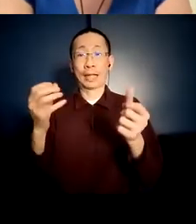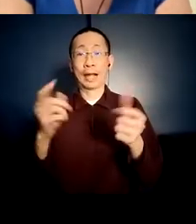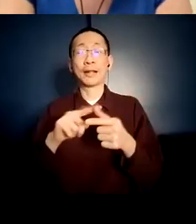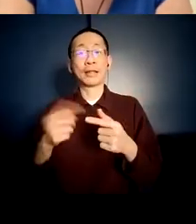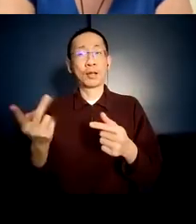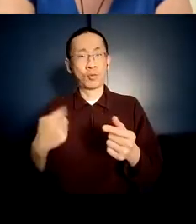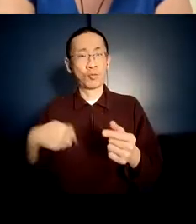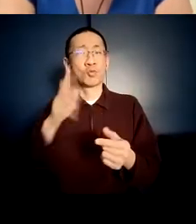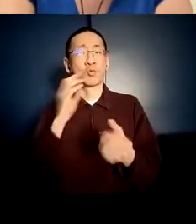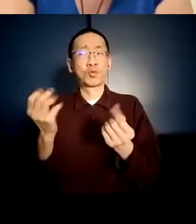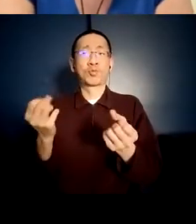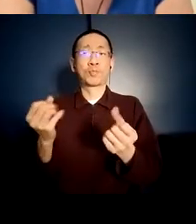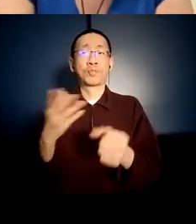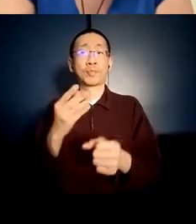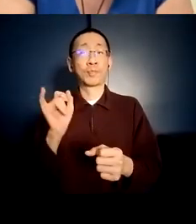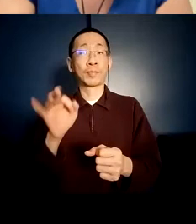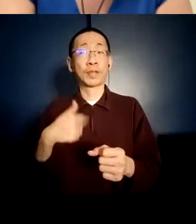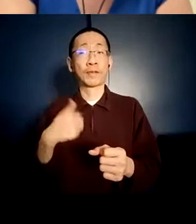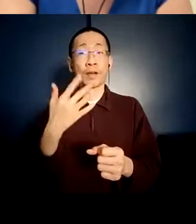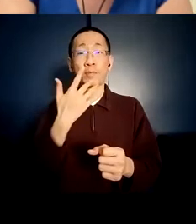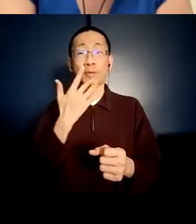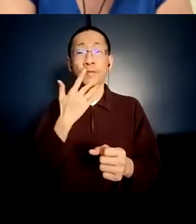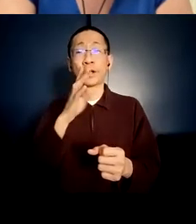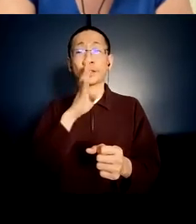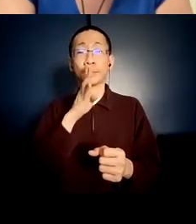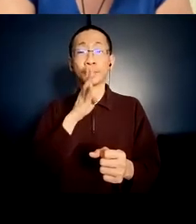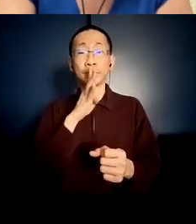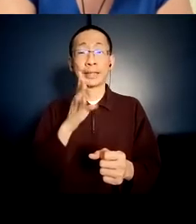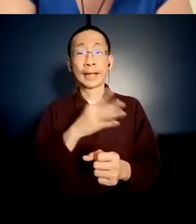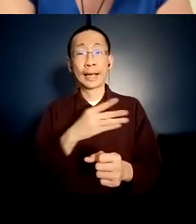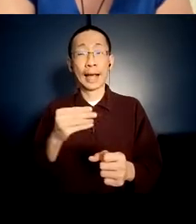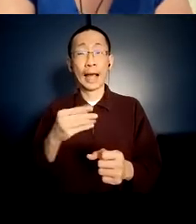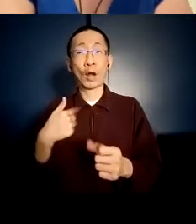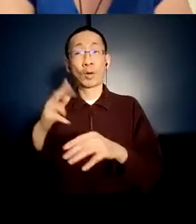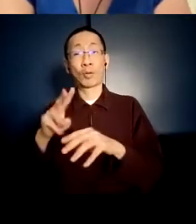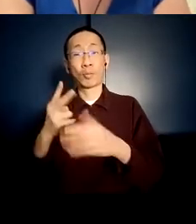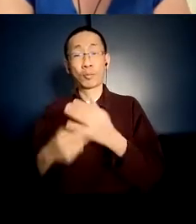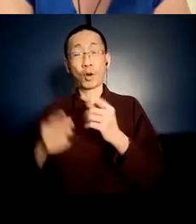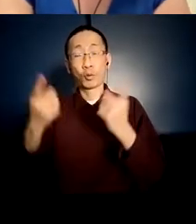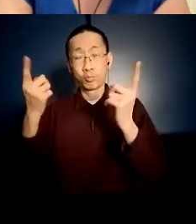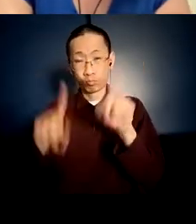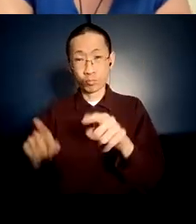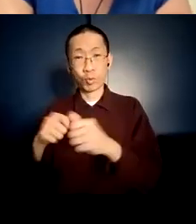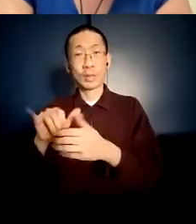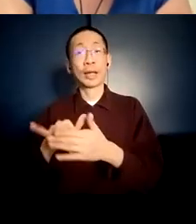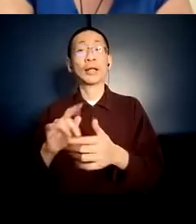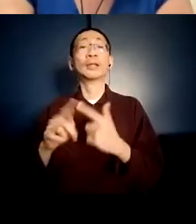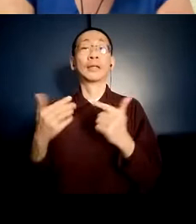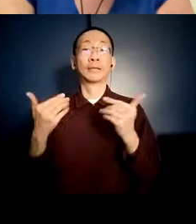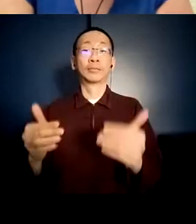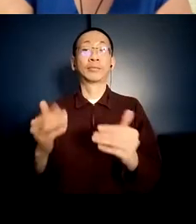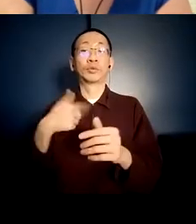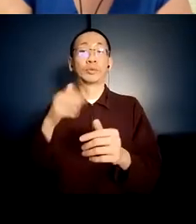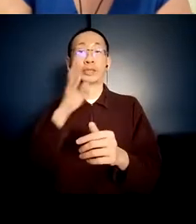signing. And if I prefer speaking and we're both on the same page with that, then that's what we're going to do at